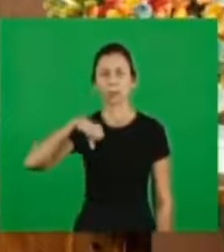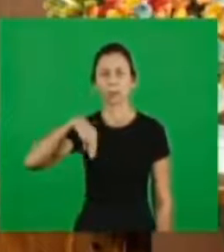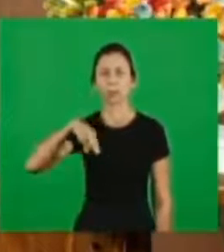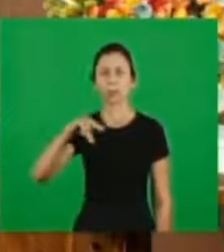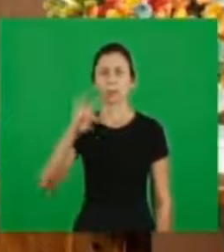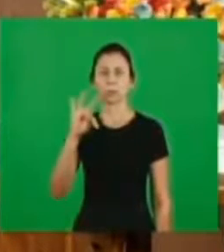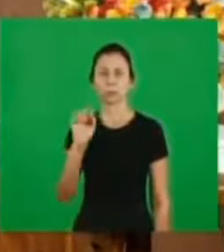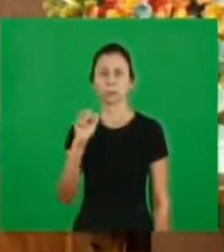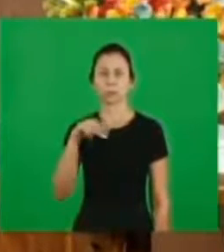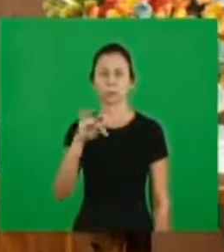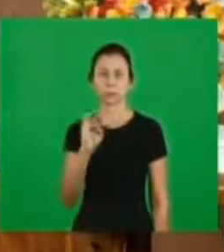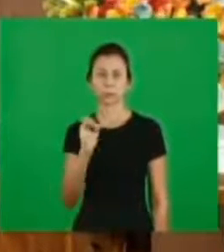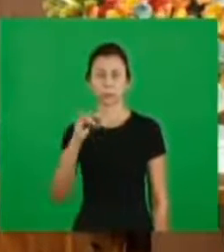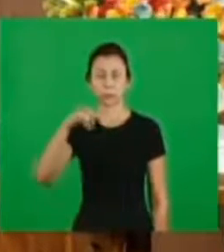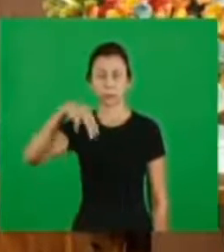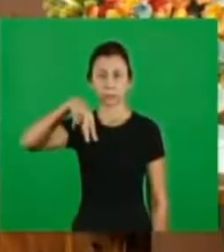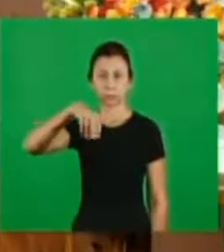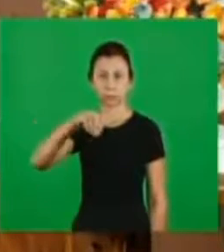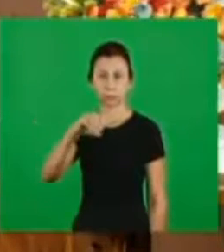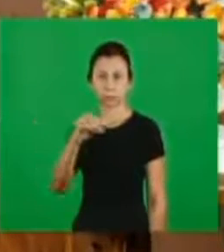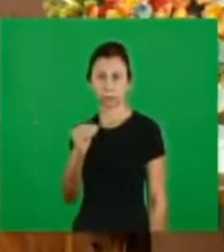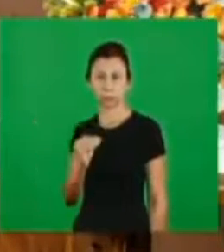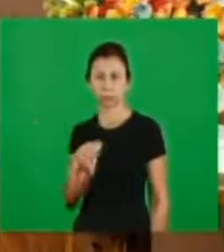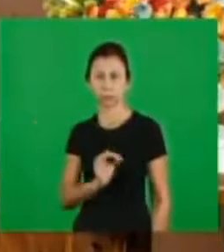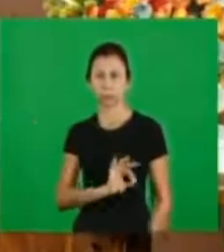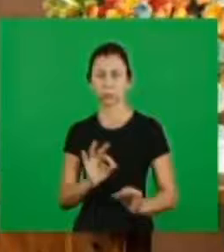Editha of Milan,